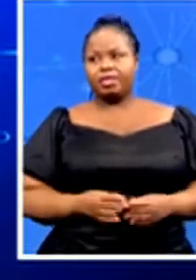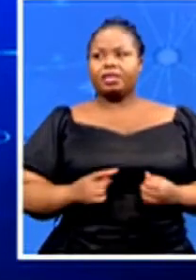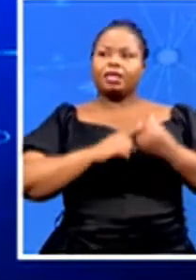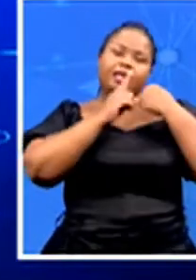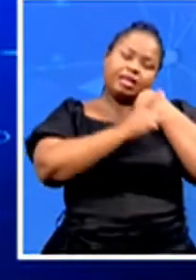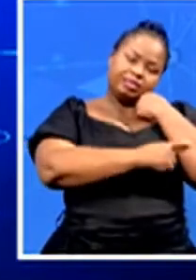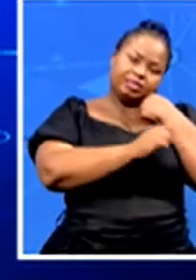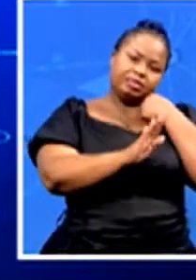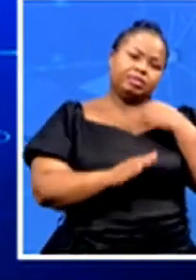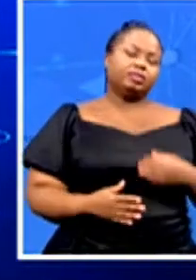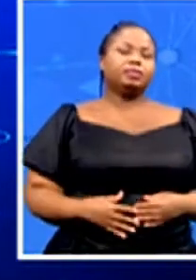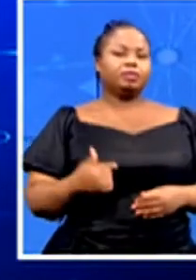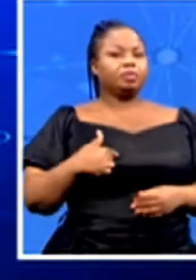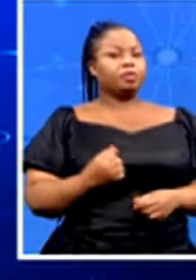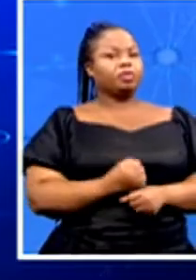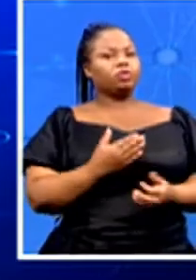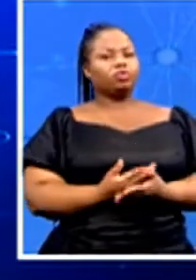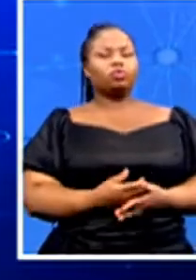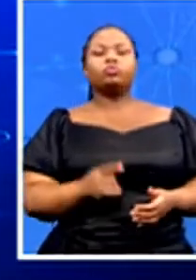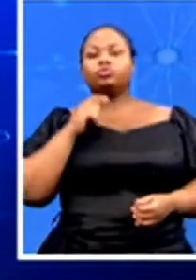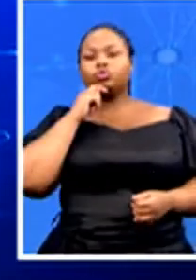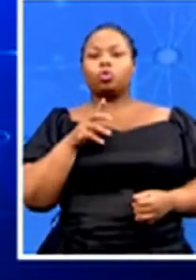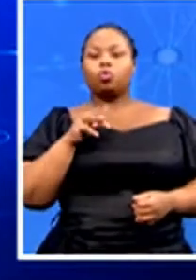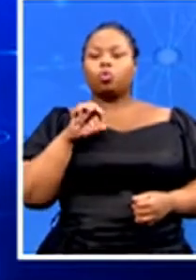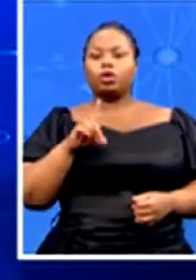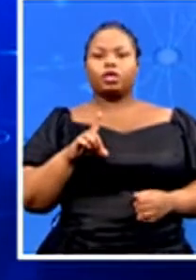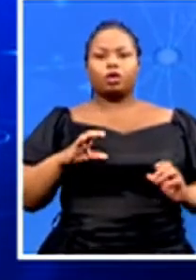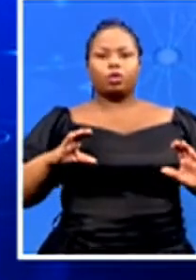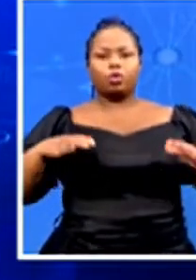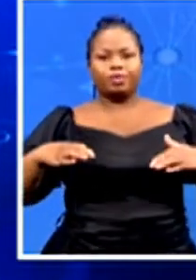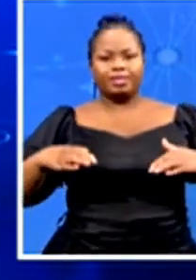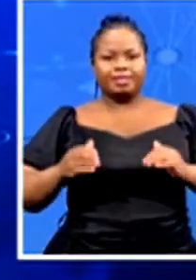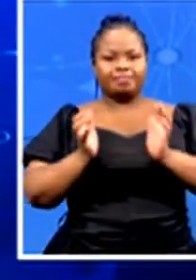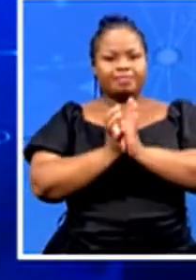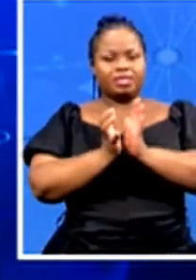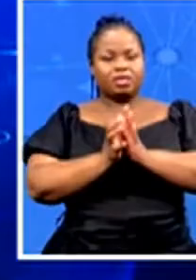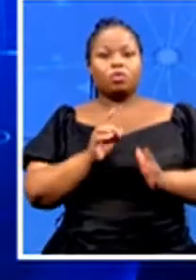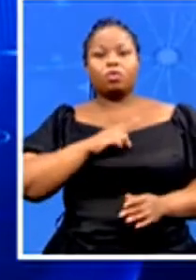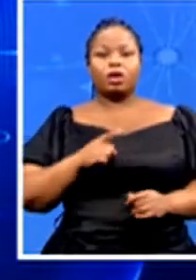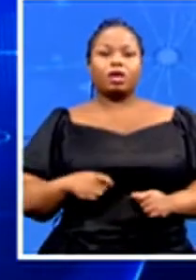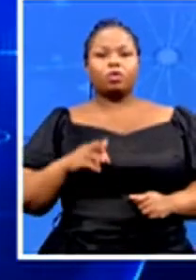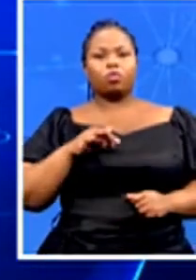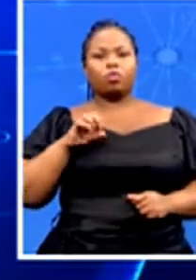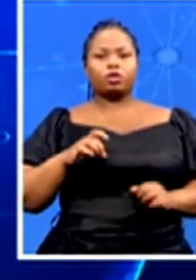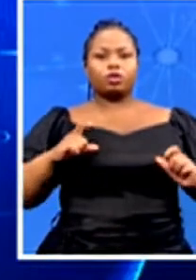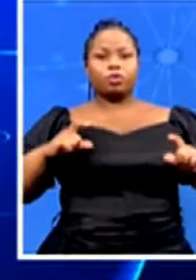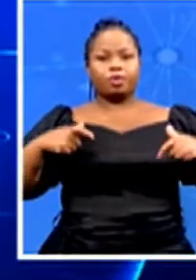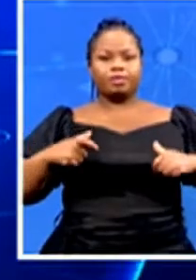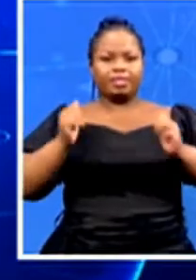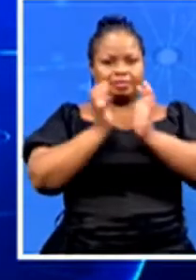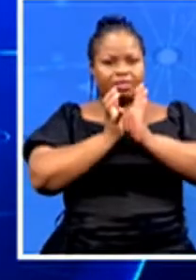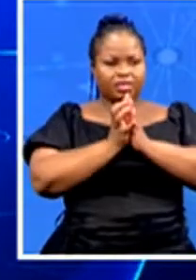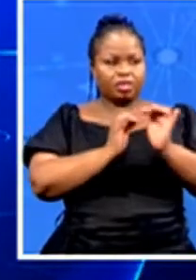I open my ward committee meeting. If I have a ward committee meeting, I will invite people to come and sit and listen what